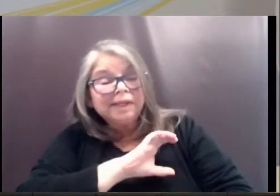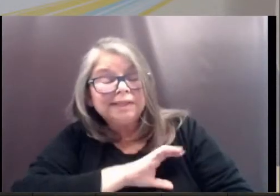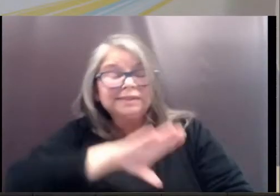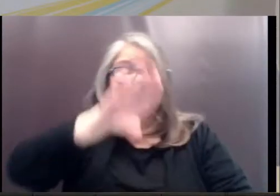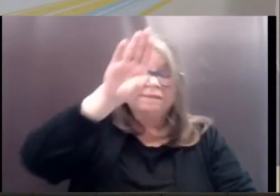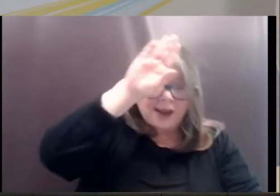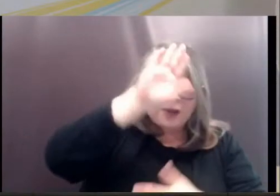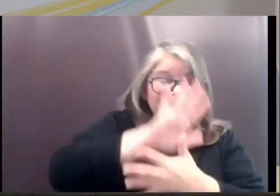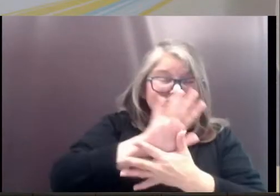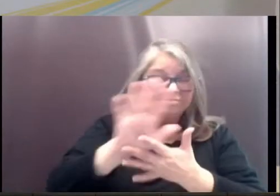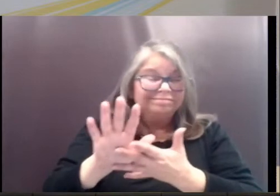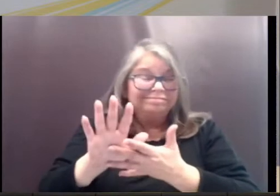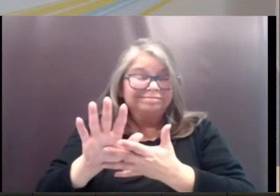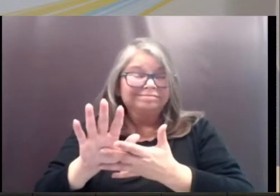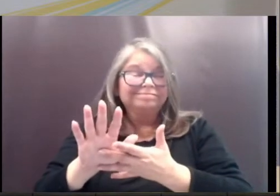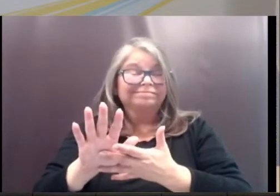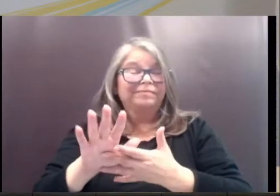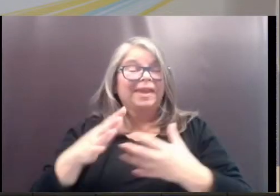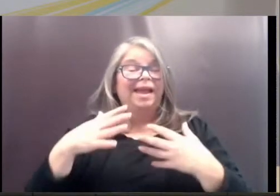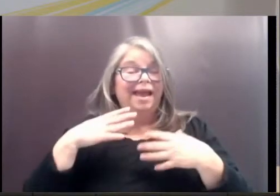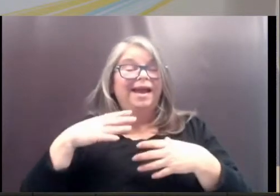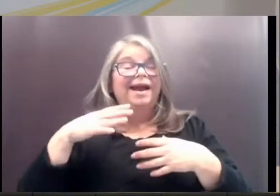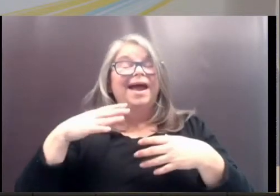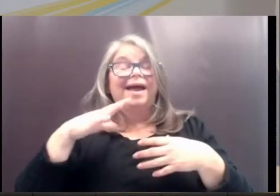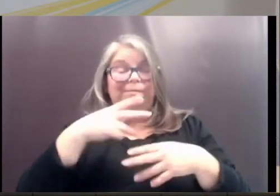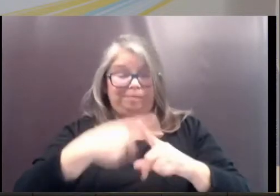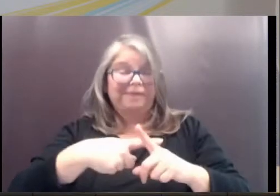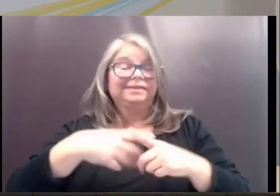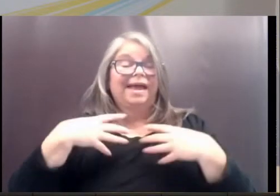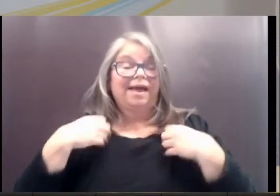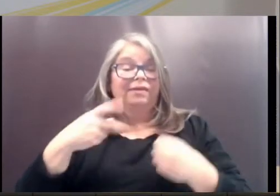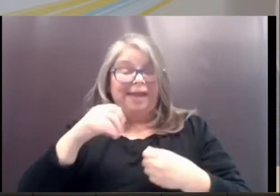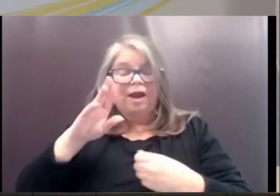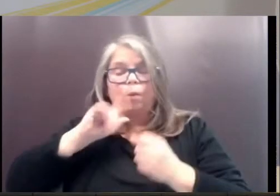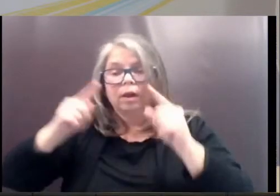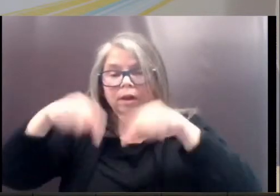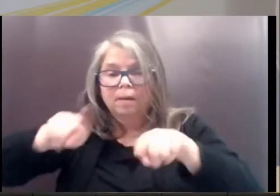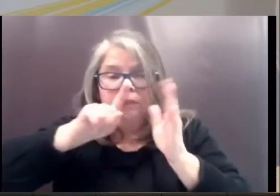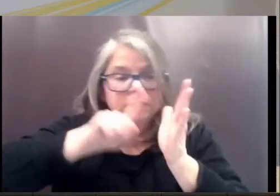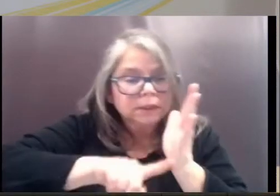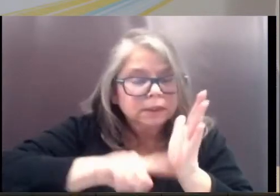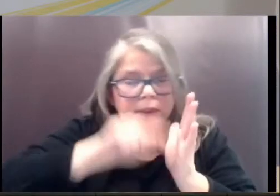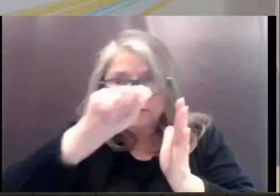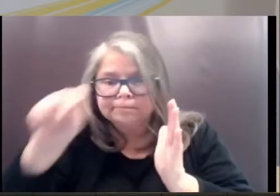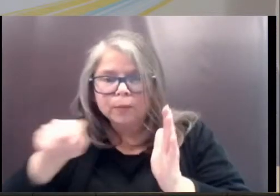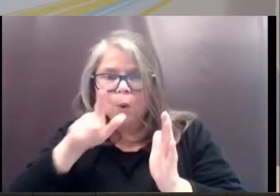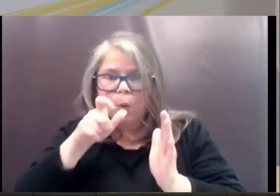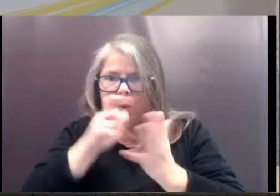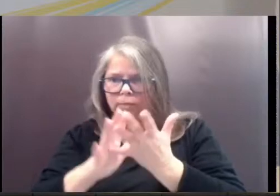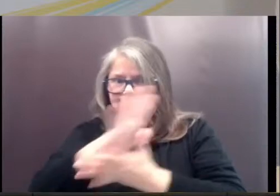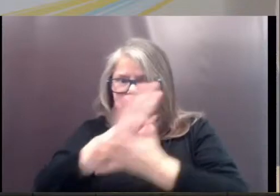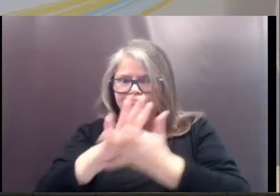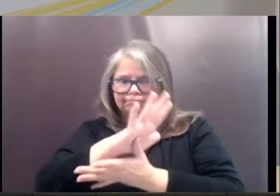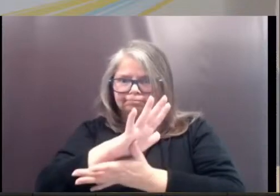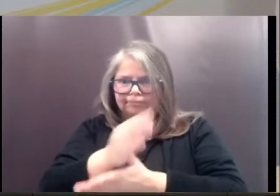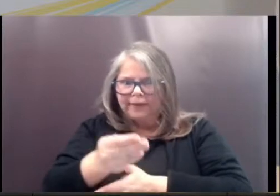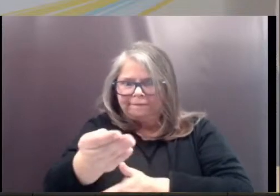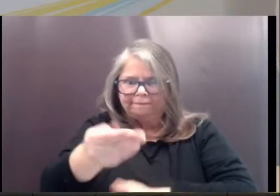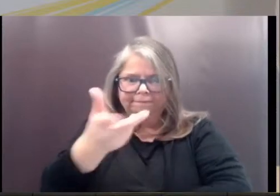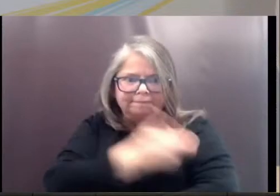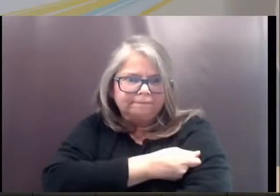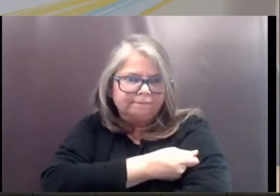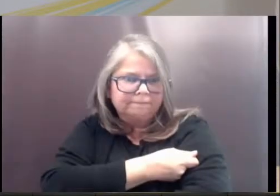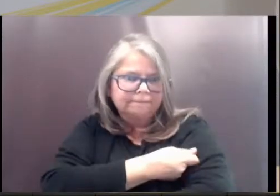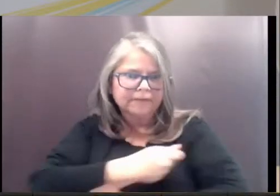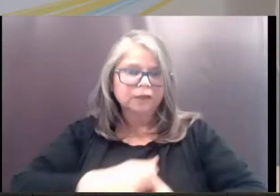will be involved in helping us look at who needs to be done within those healthcare workers, but we also need to